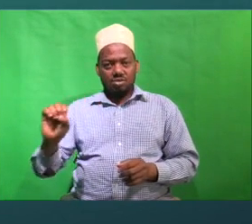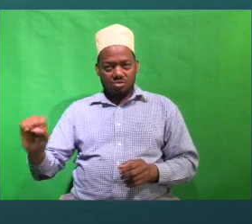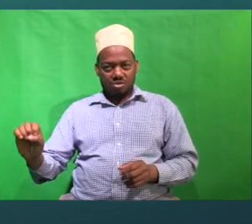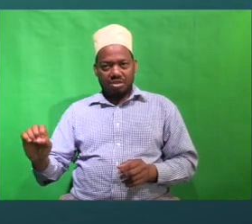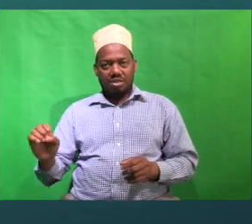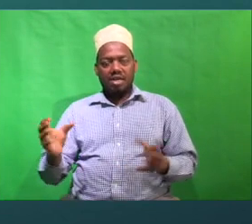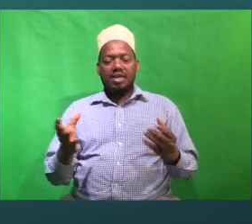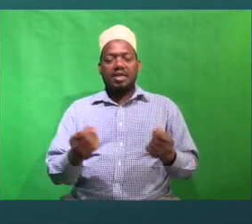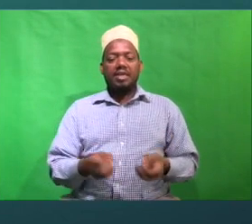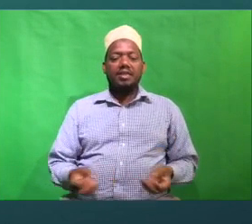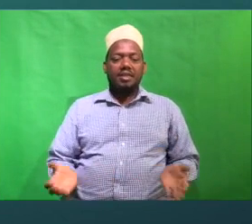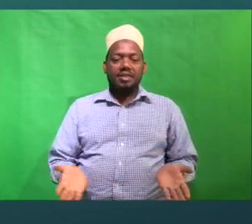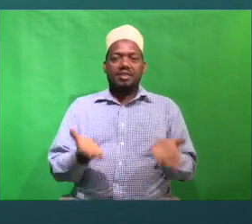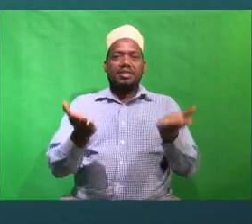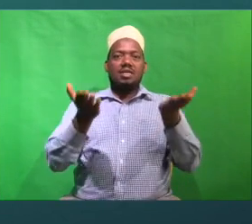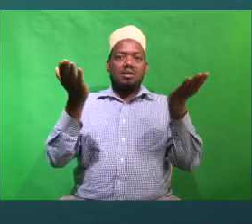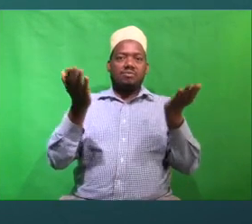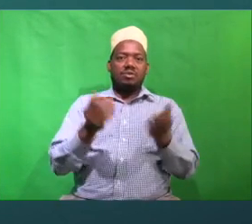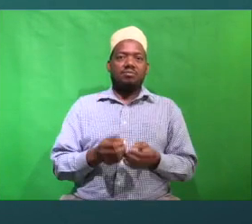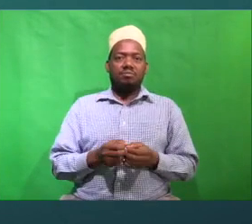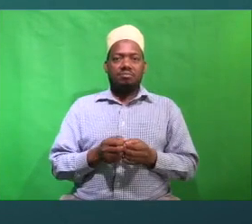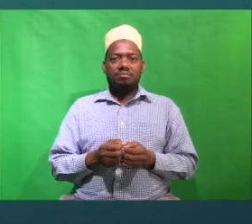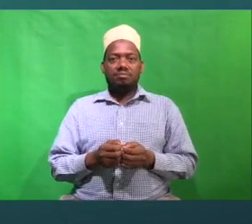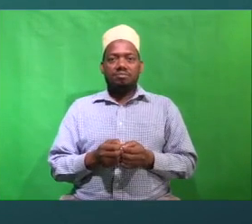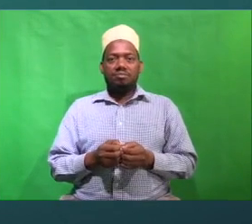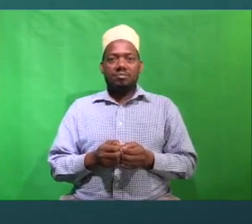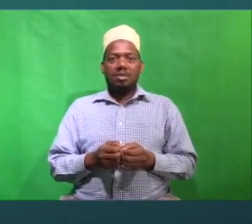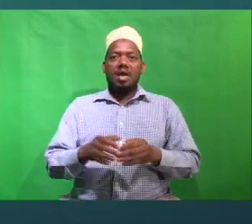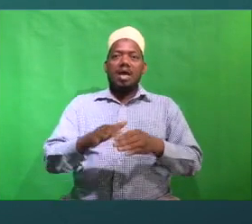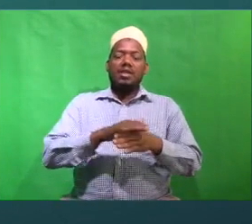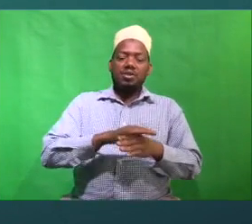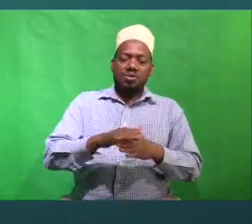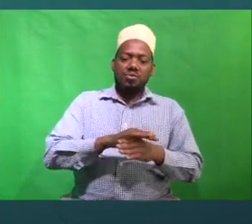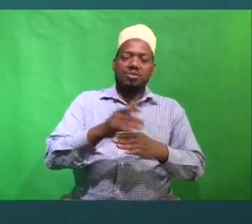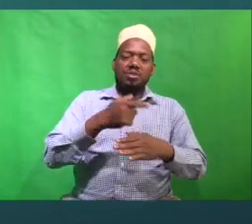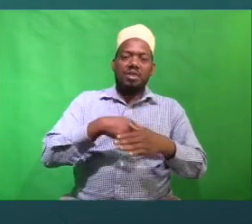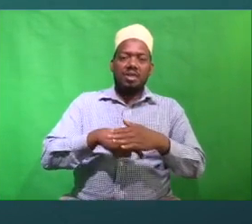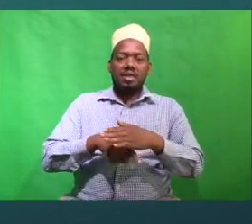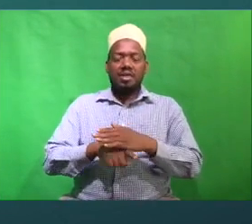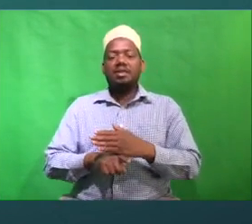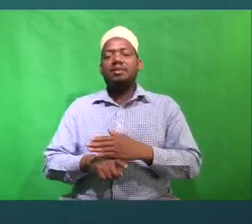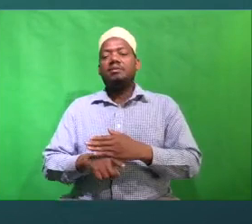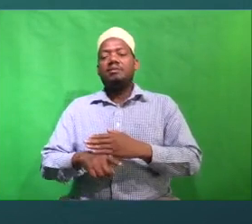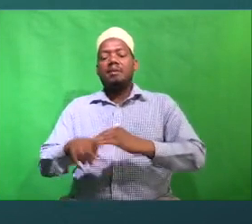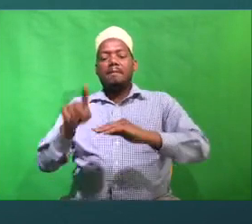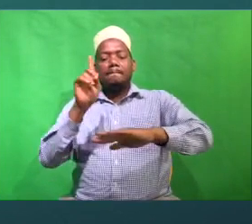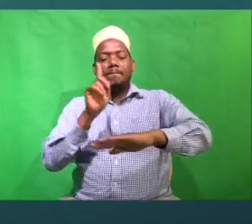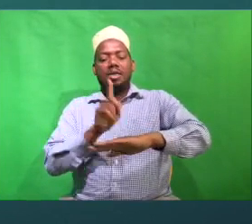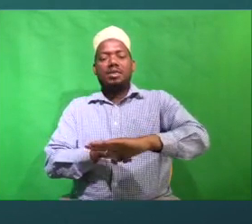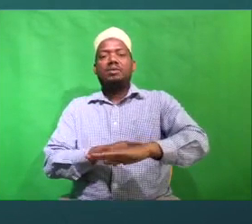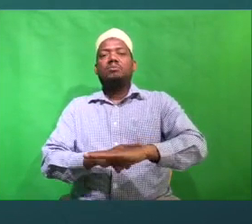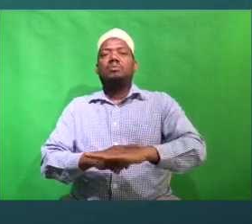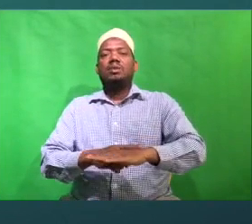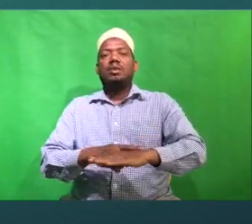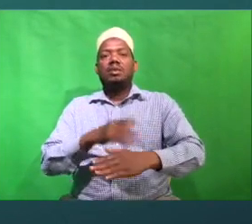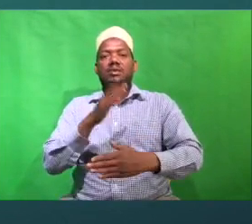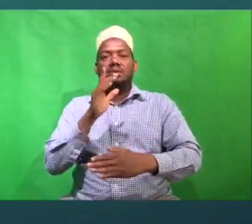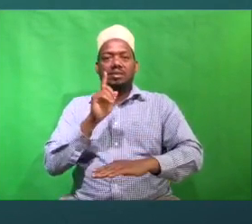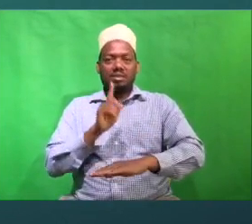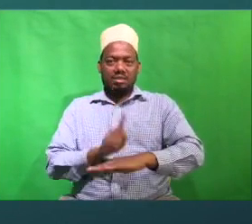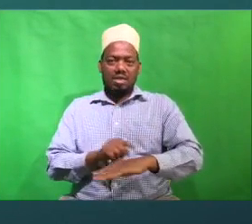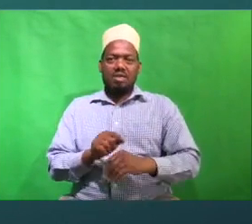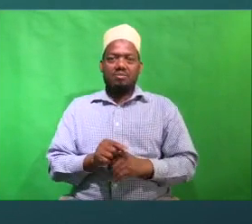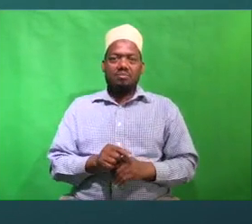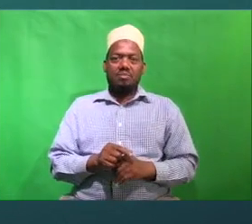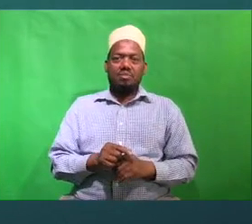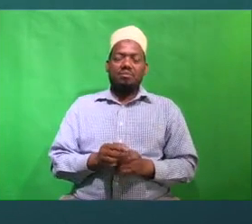be discovered, but the thinker is a people and they use in a particular time. So within a